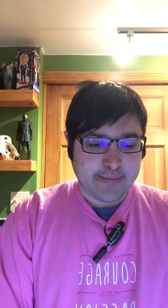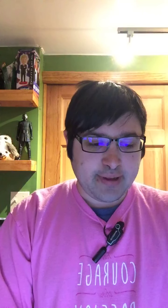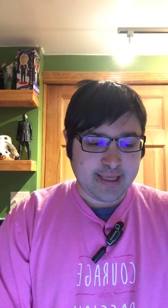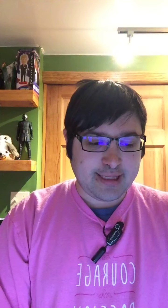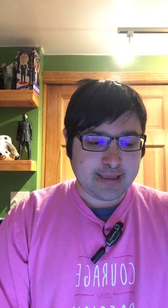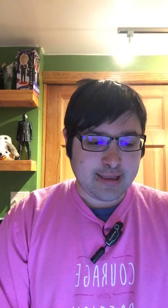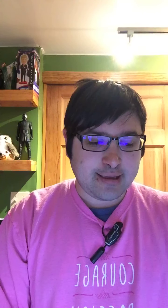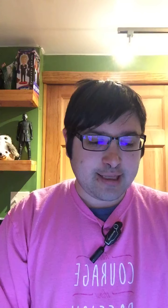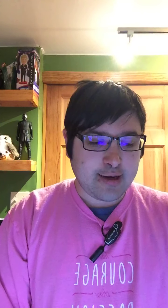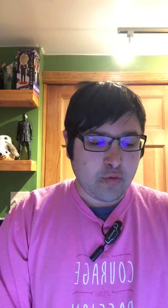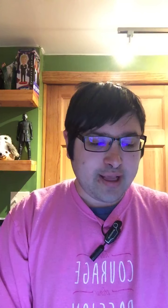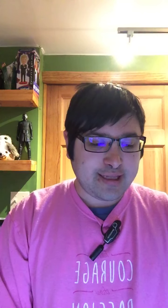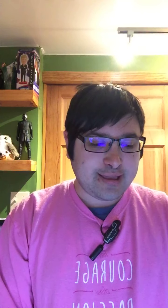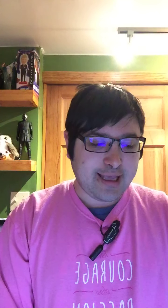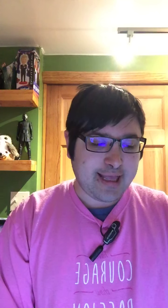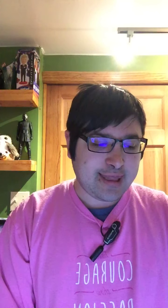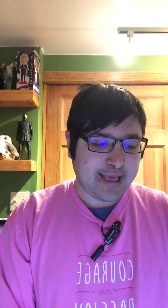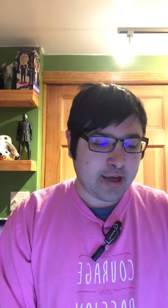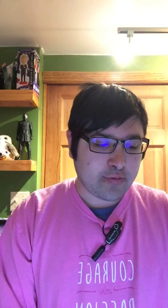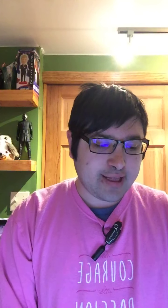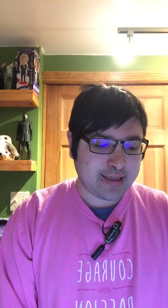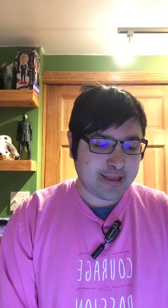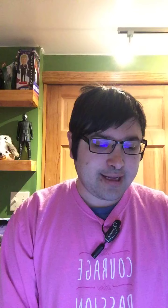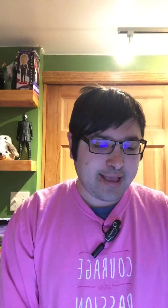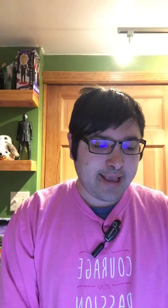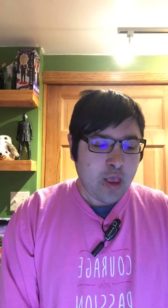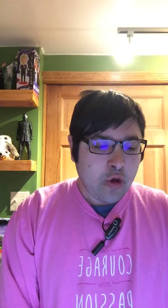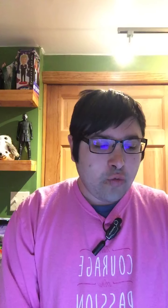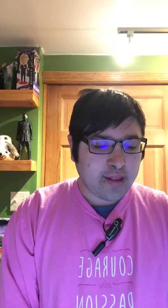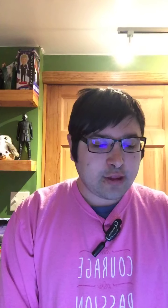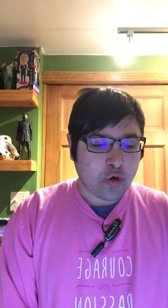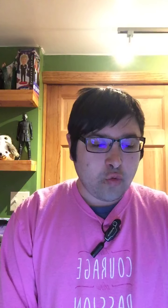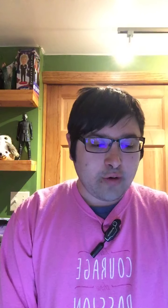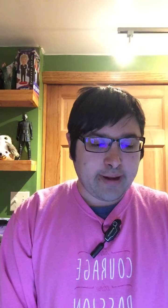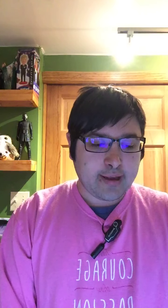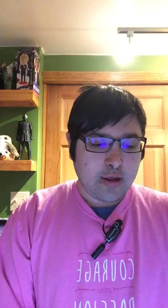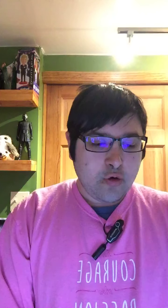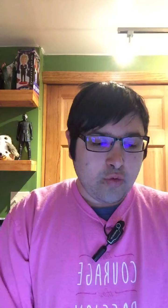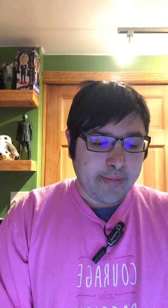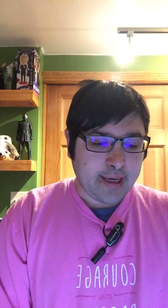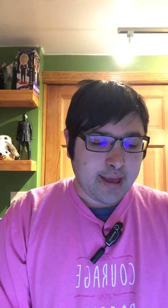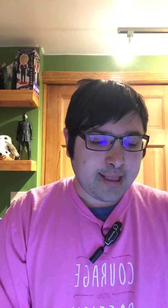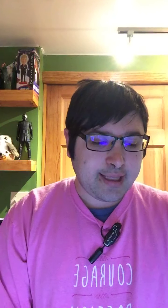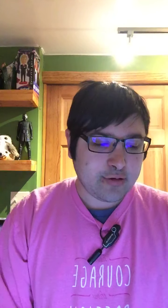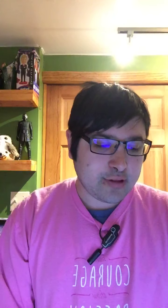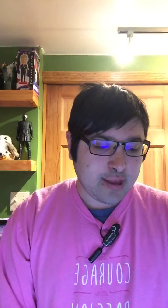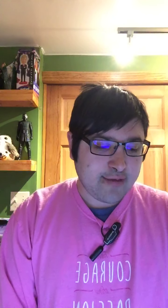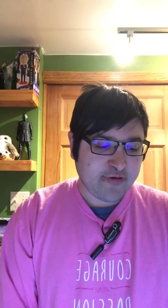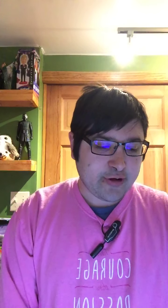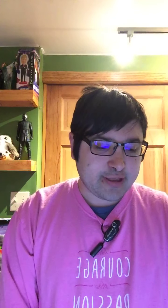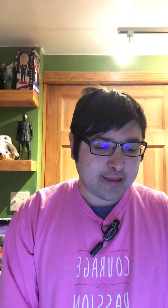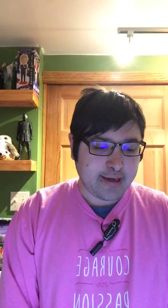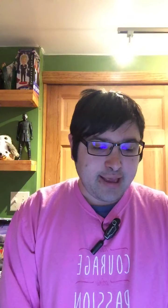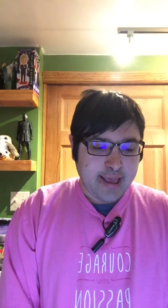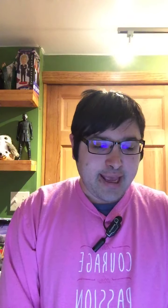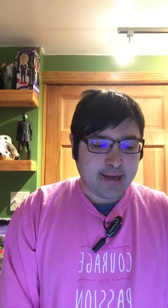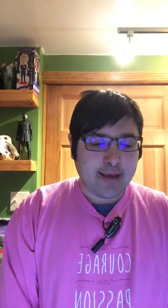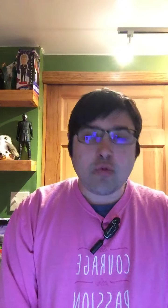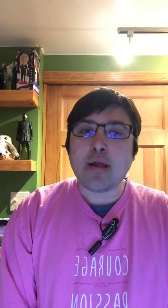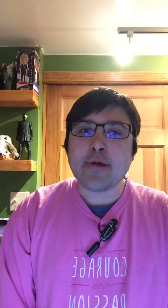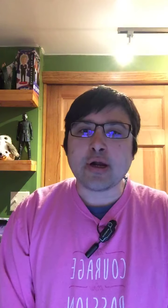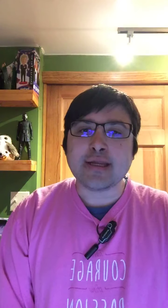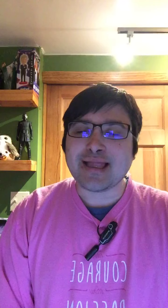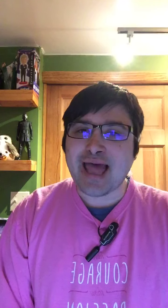Convertry police said Wednesday they arrested a West Warwick woman accused of arson at